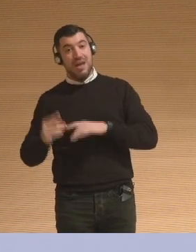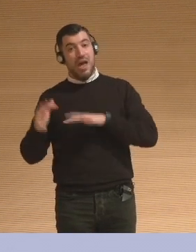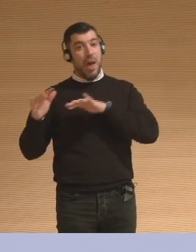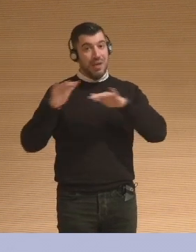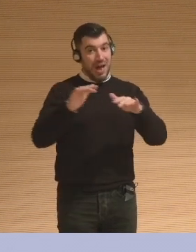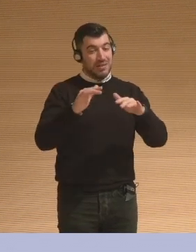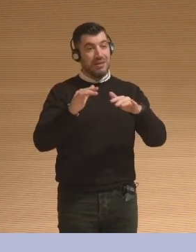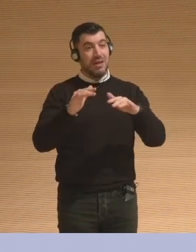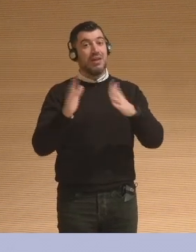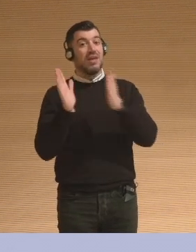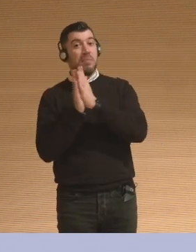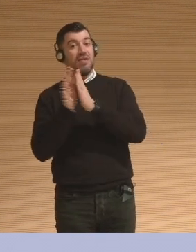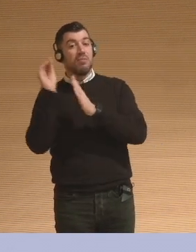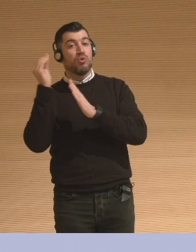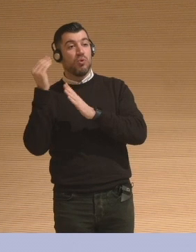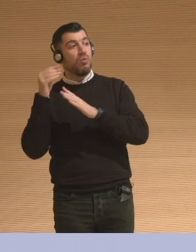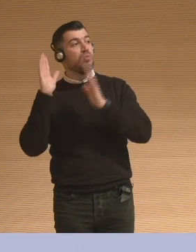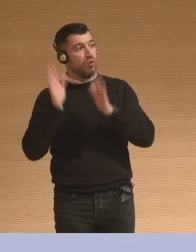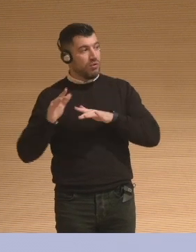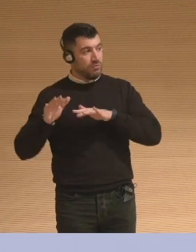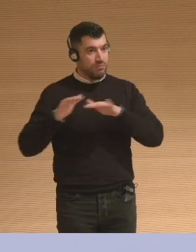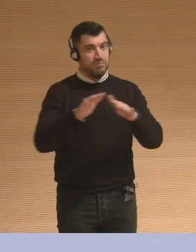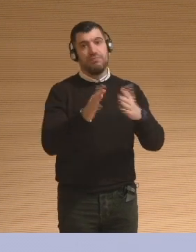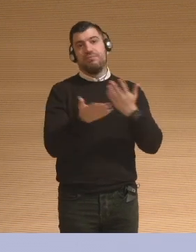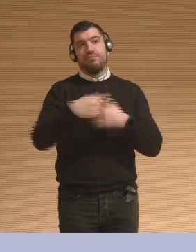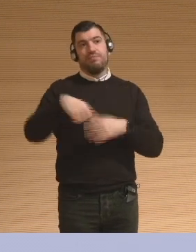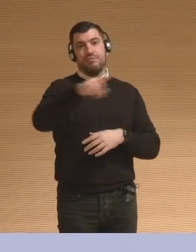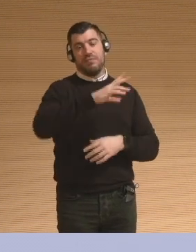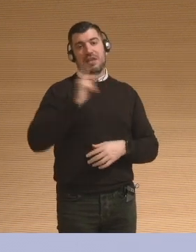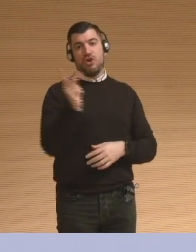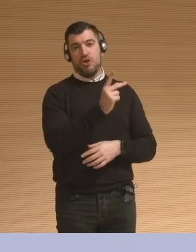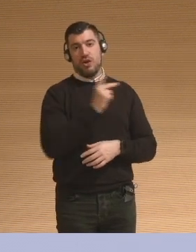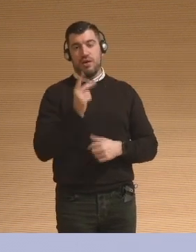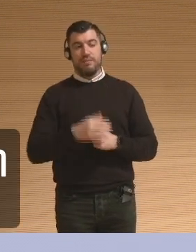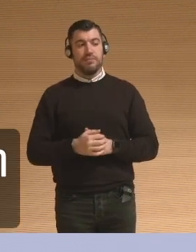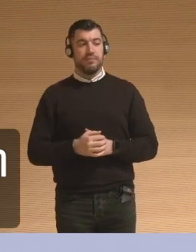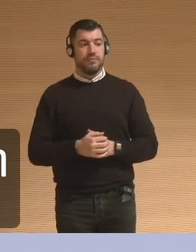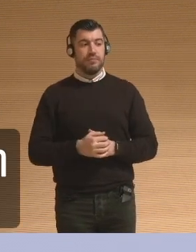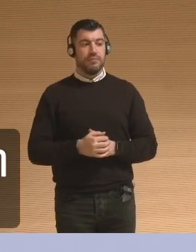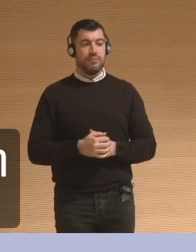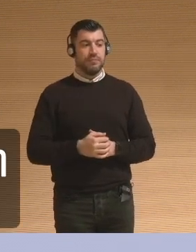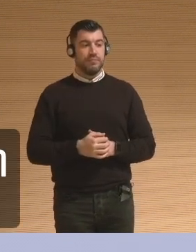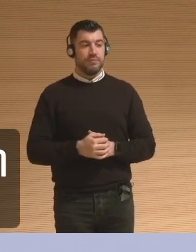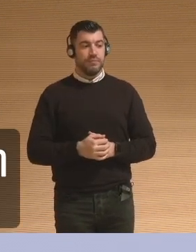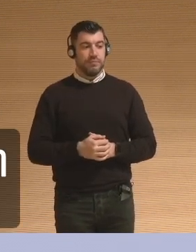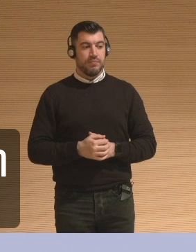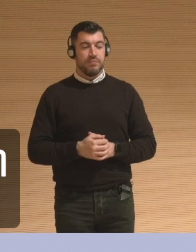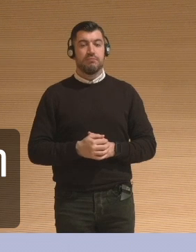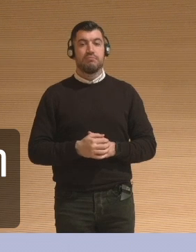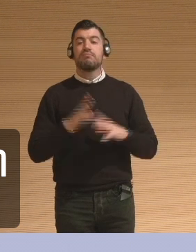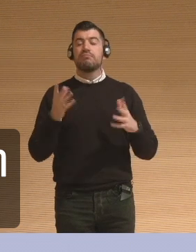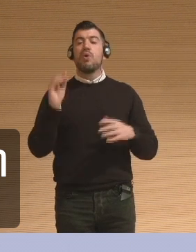So what is cultural engagement? This can be ranged from loads of different activities, including visiting an